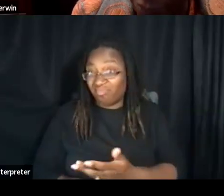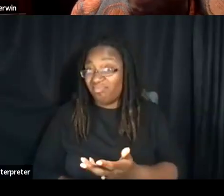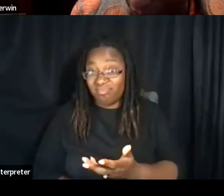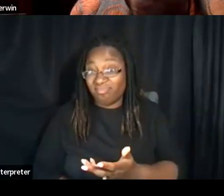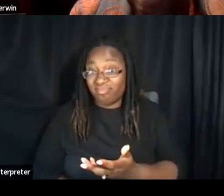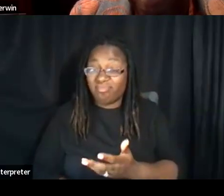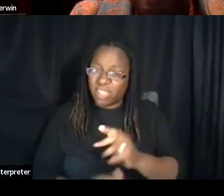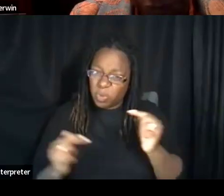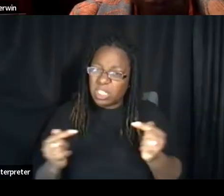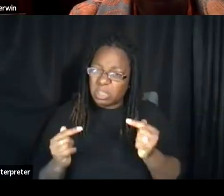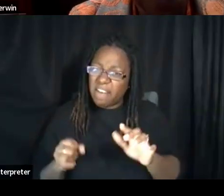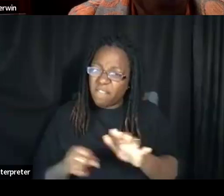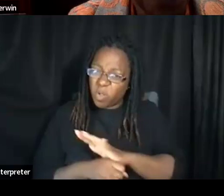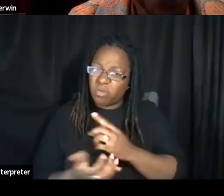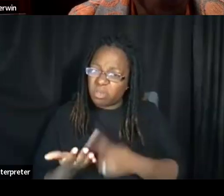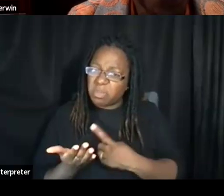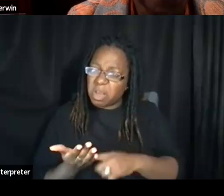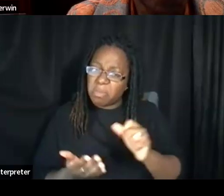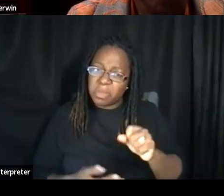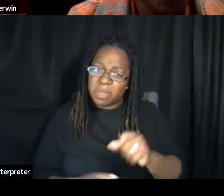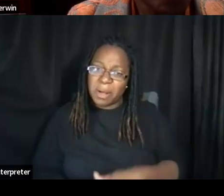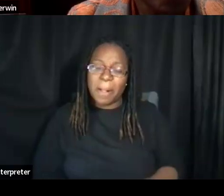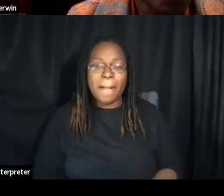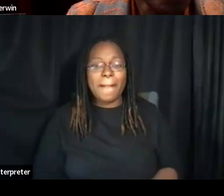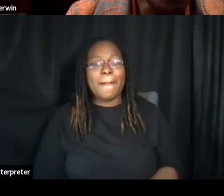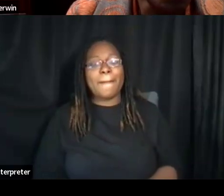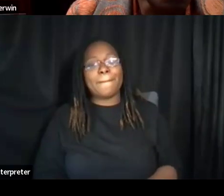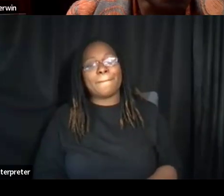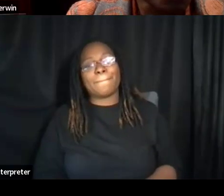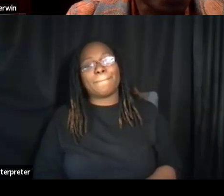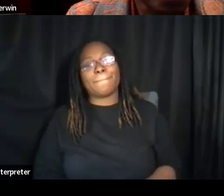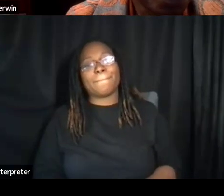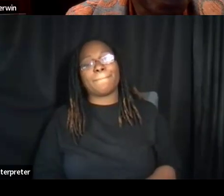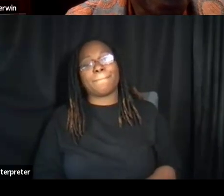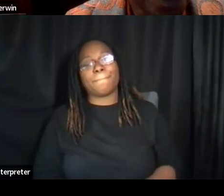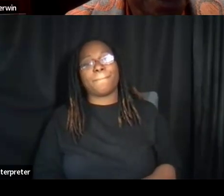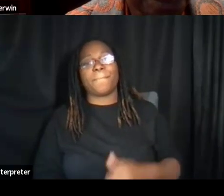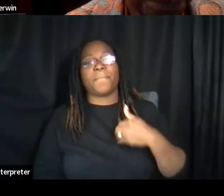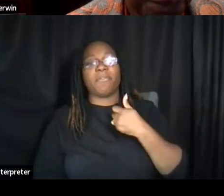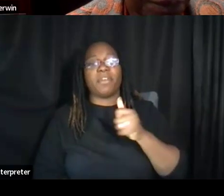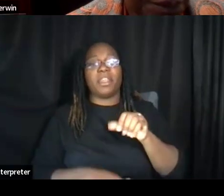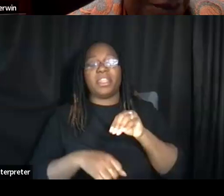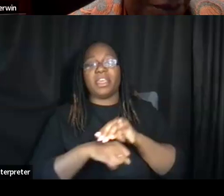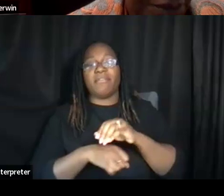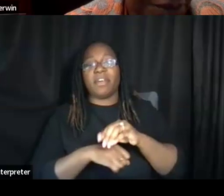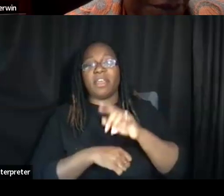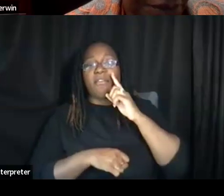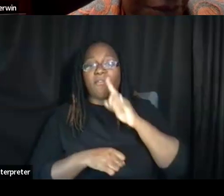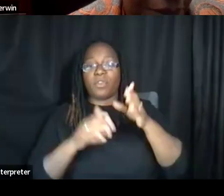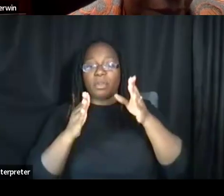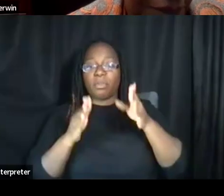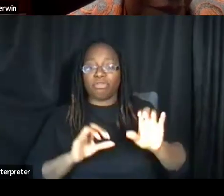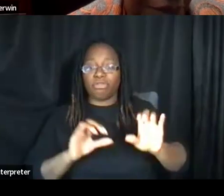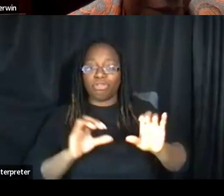quite painful at times. Yeah. What would you have any advice say to the person in the chat